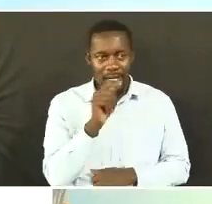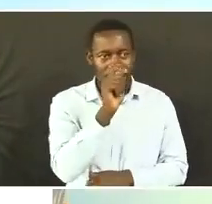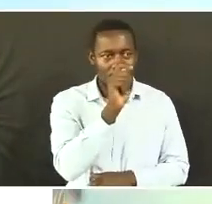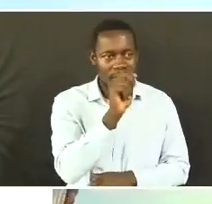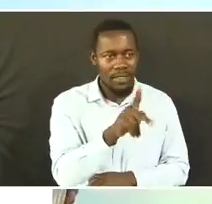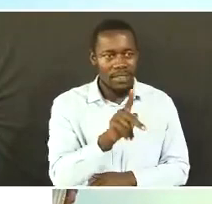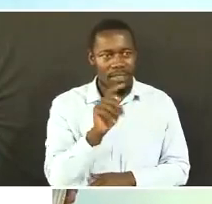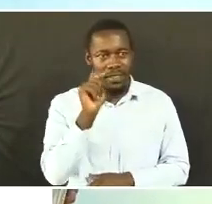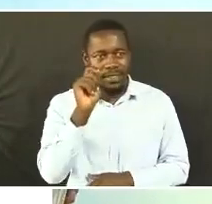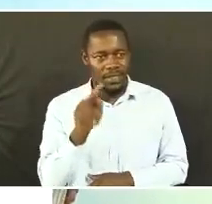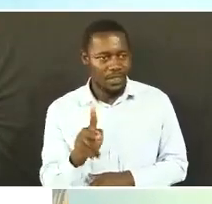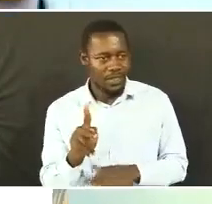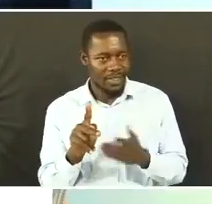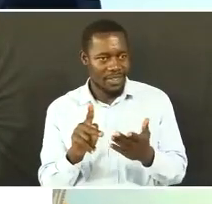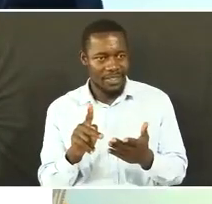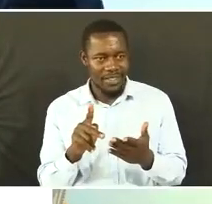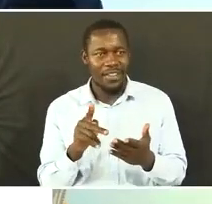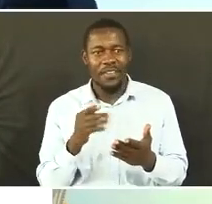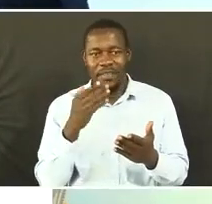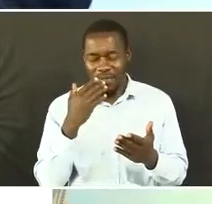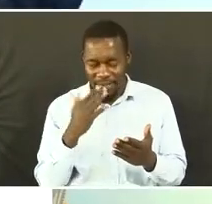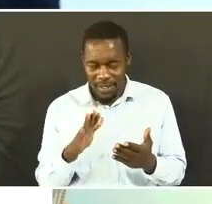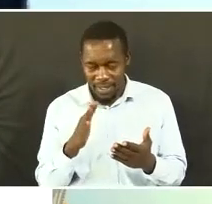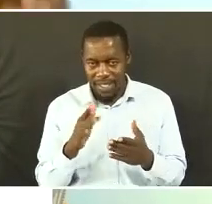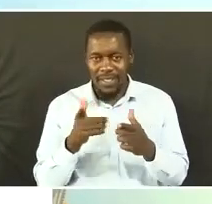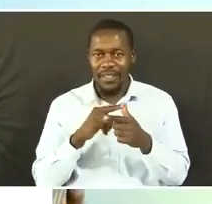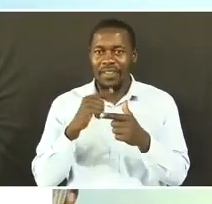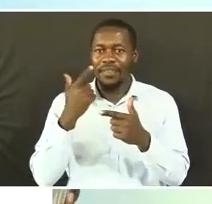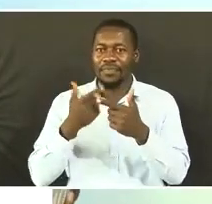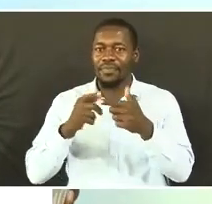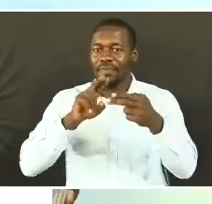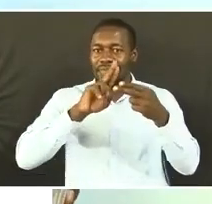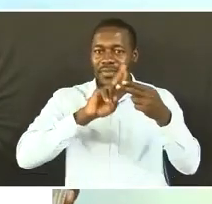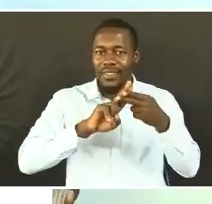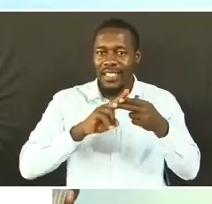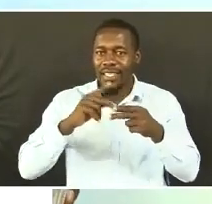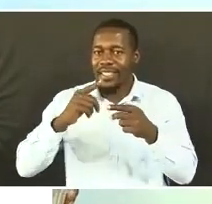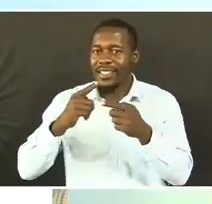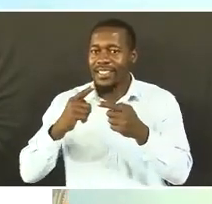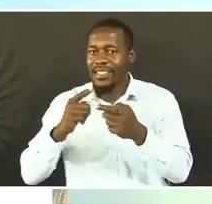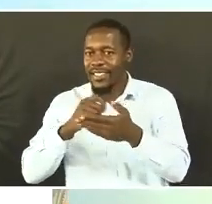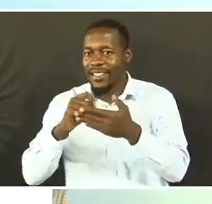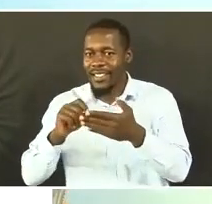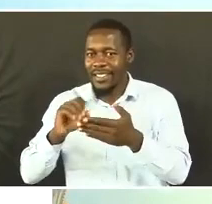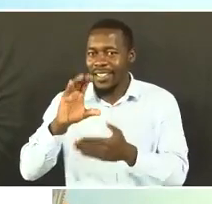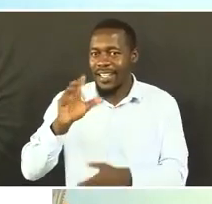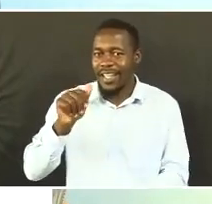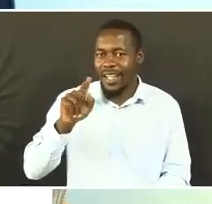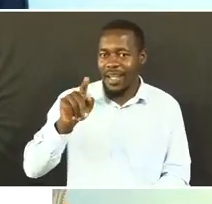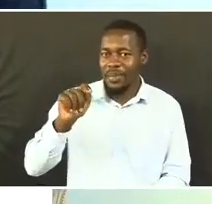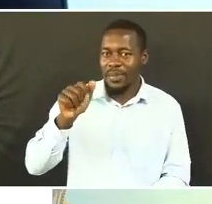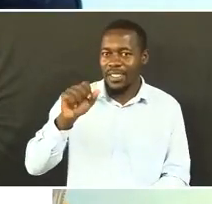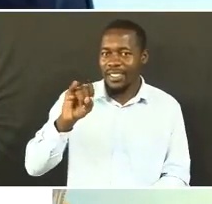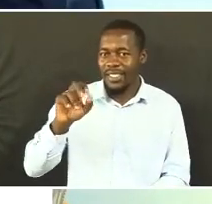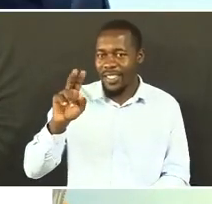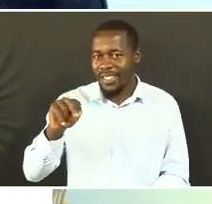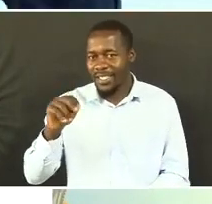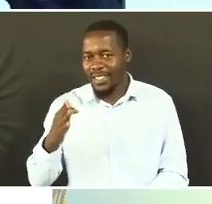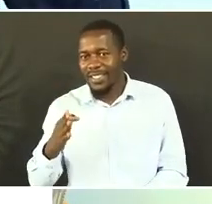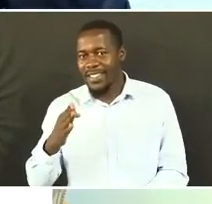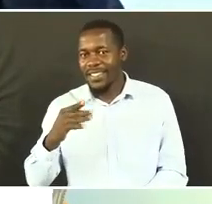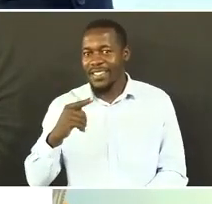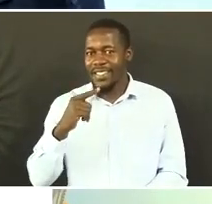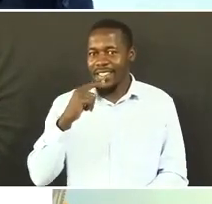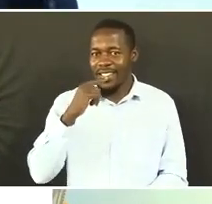came the hashtags. Hashtag captain of my destiny. Hashtag doing me. Hashtag you